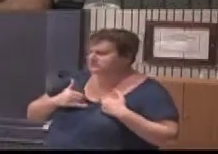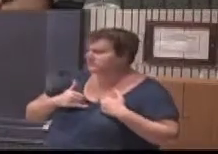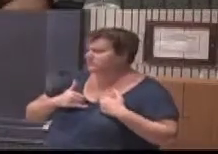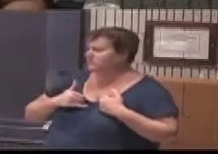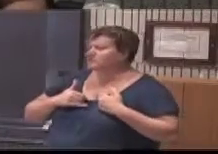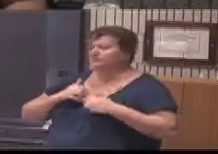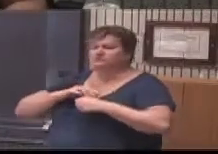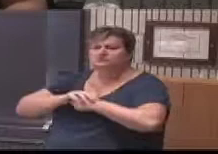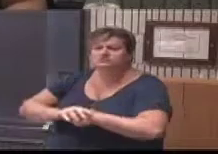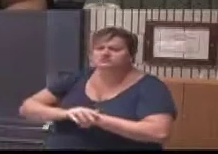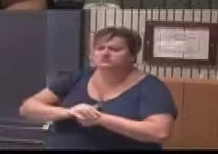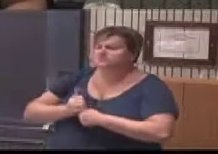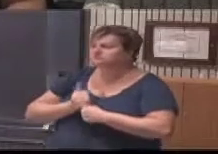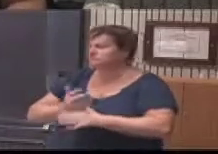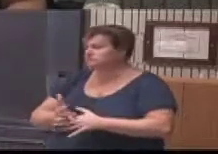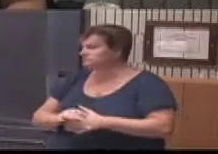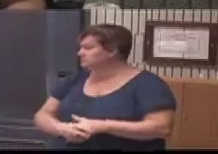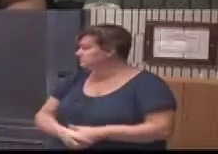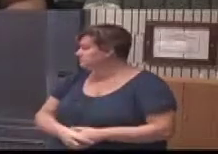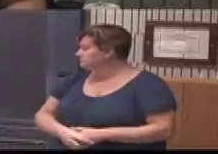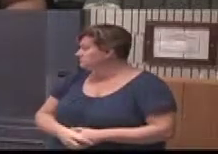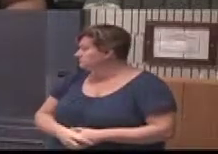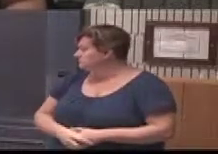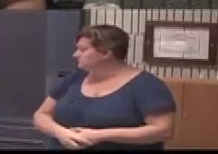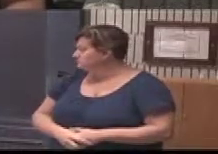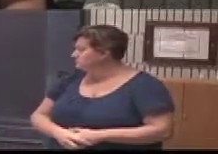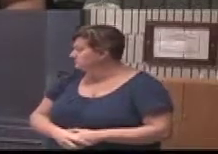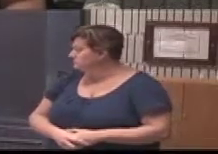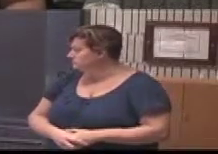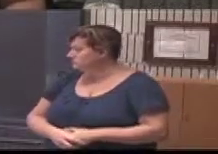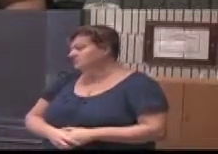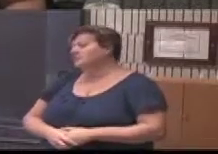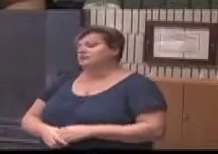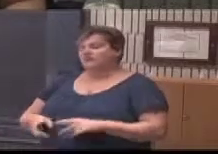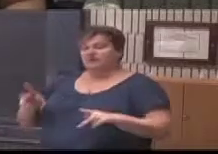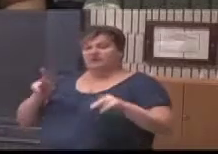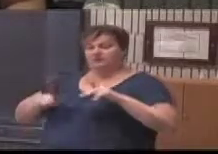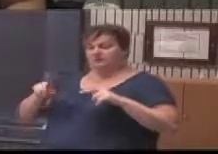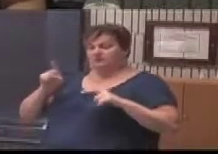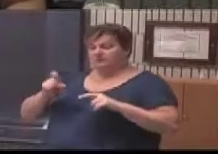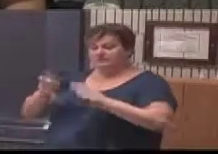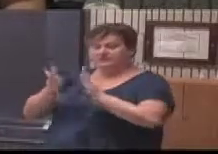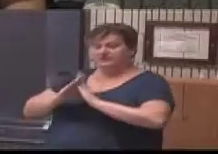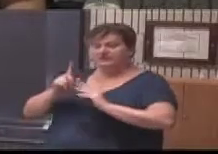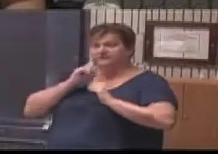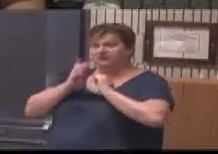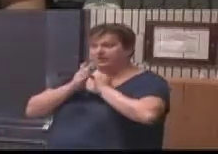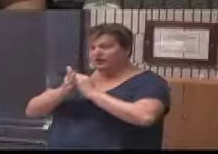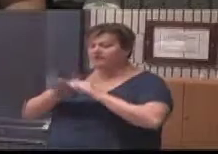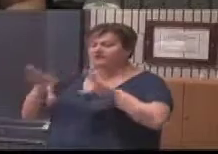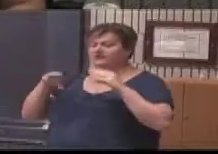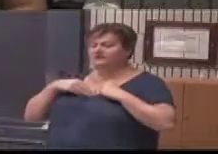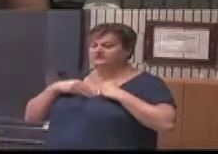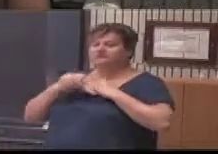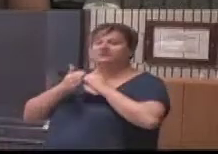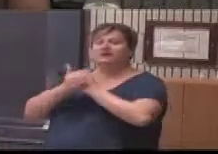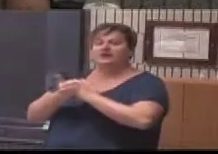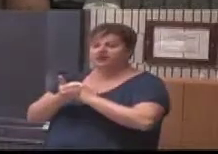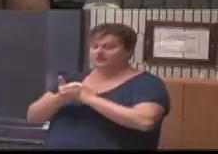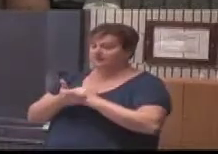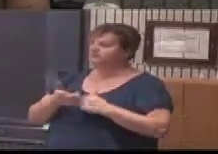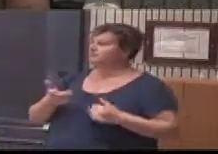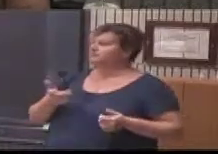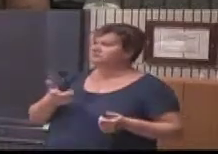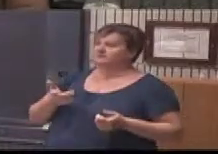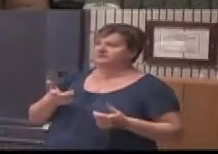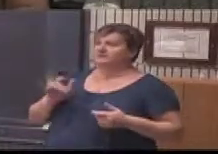to summarize it very quickly, one of the biggest things is that people have to ask for help and accept the help. And that's often at the cost of your privacy